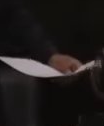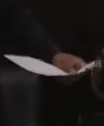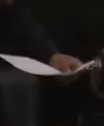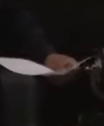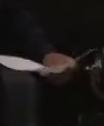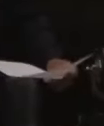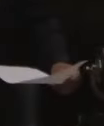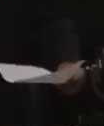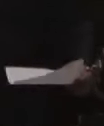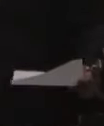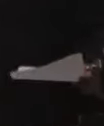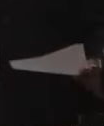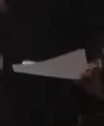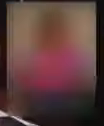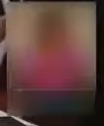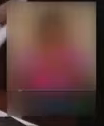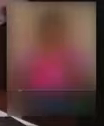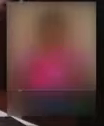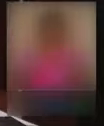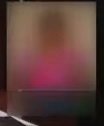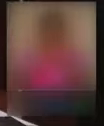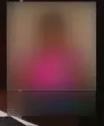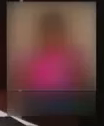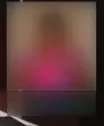Views were expressed on the new legislation in Parliament as well.